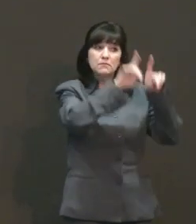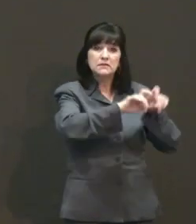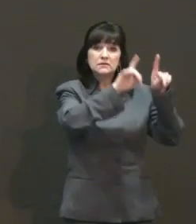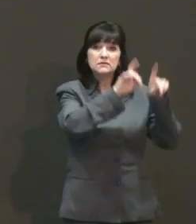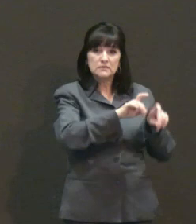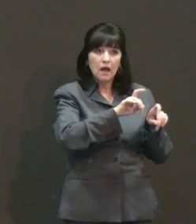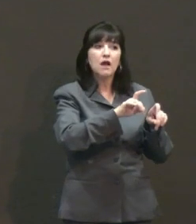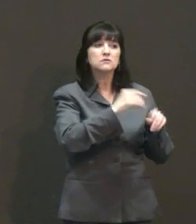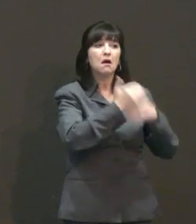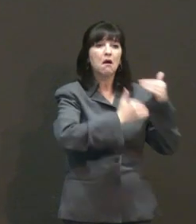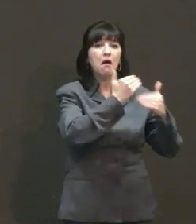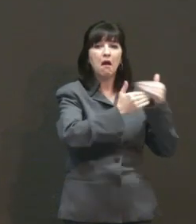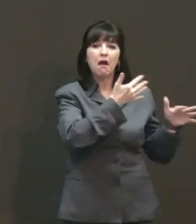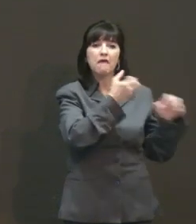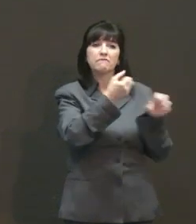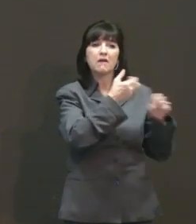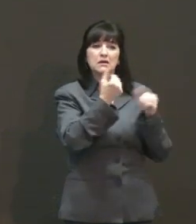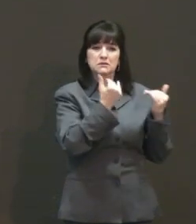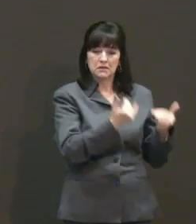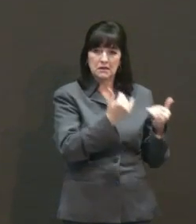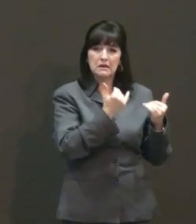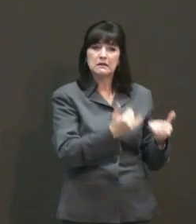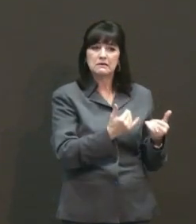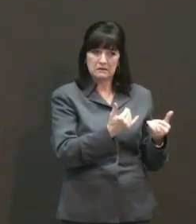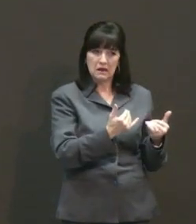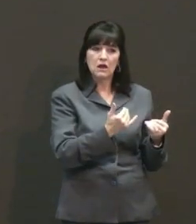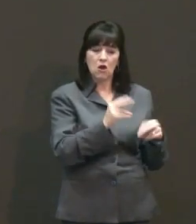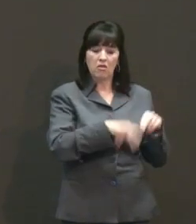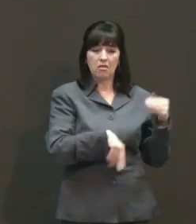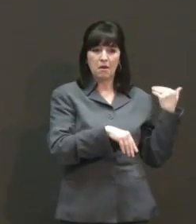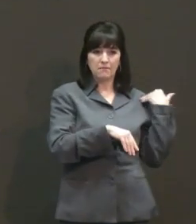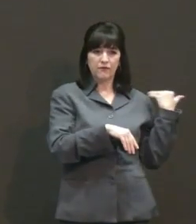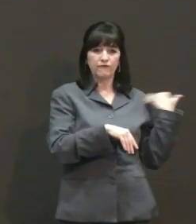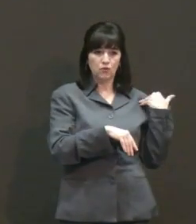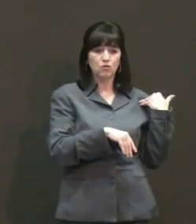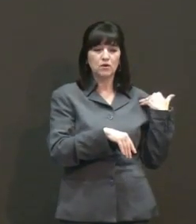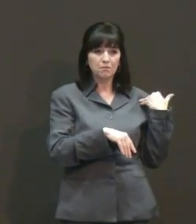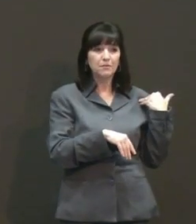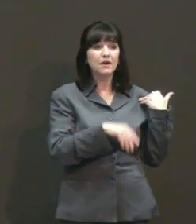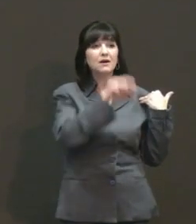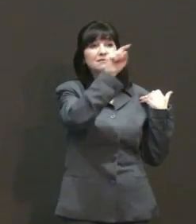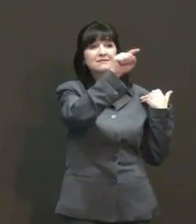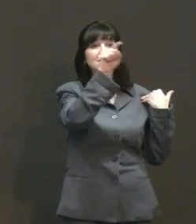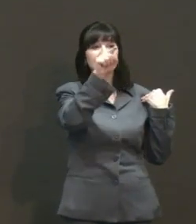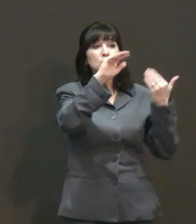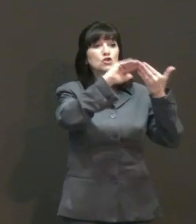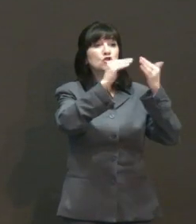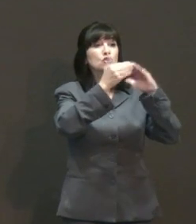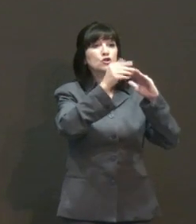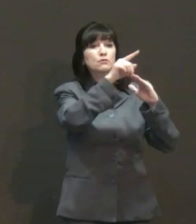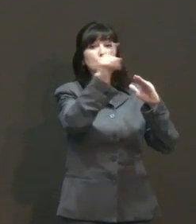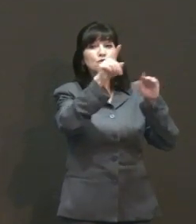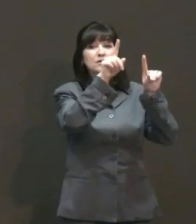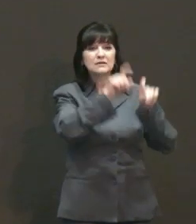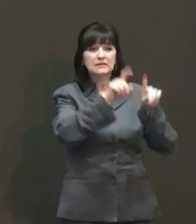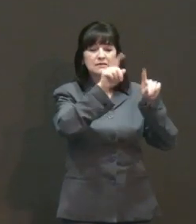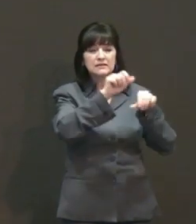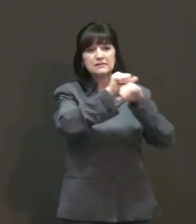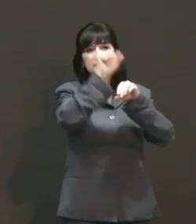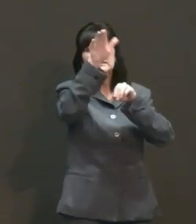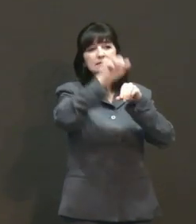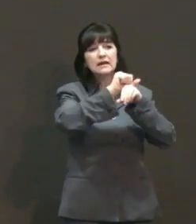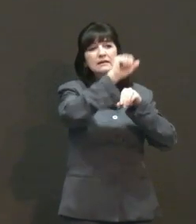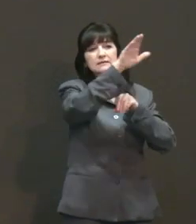to turn it around quickly, but through the community testing sites, they've been sending out these labs to